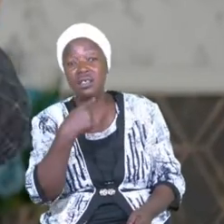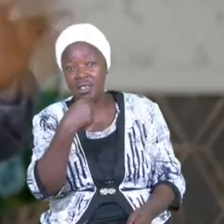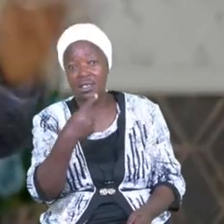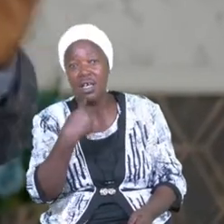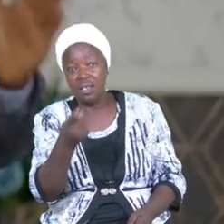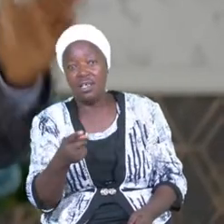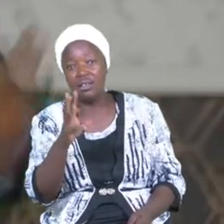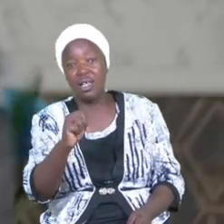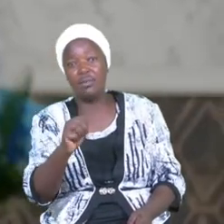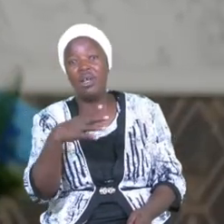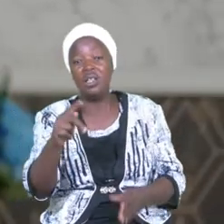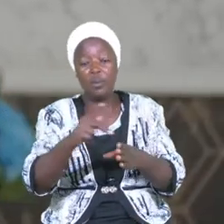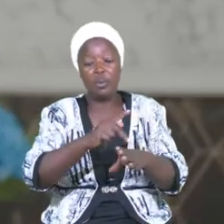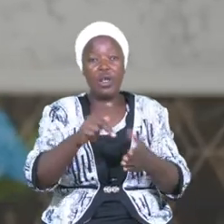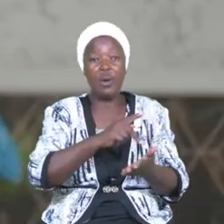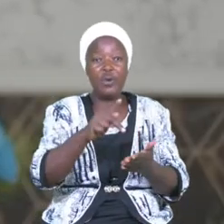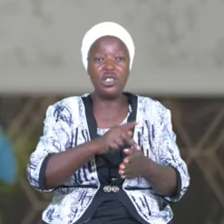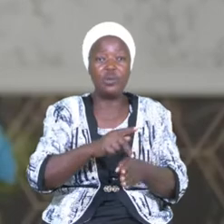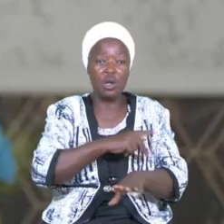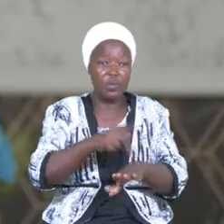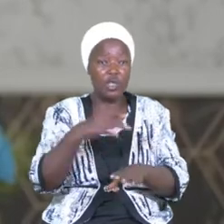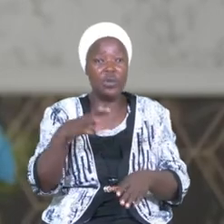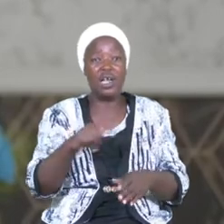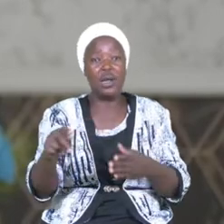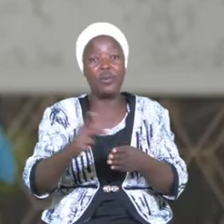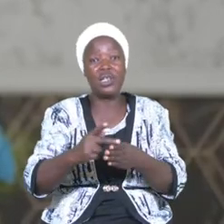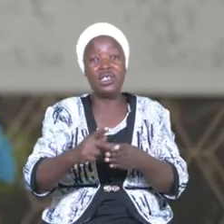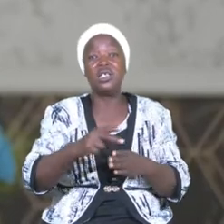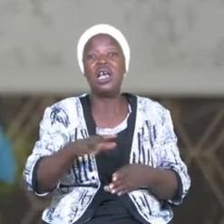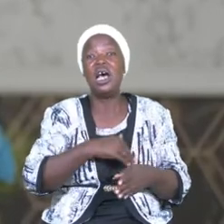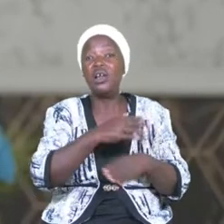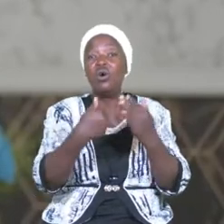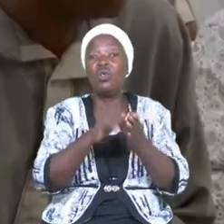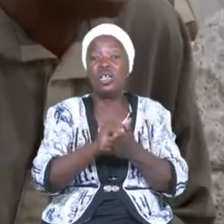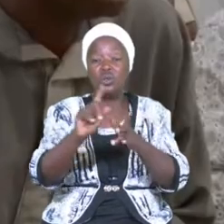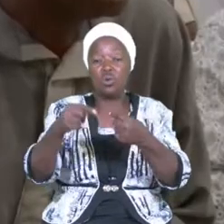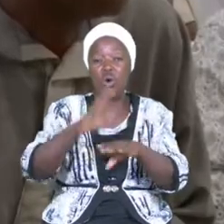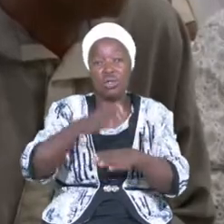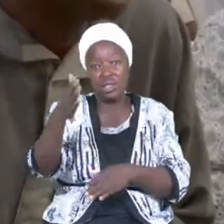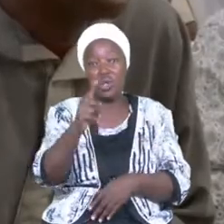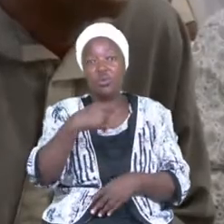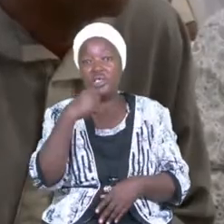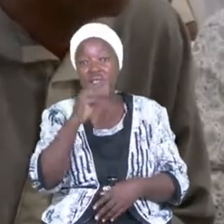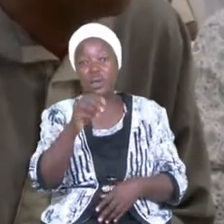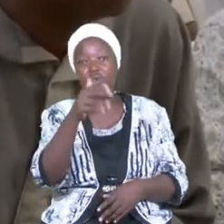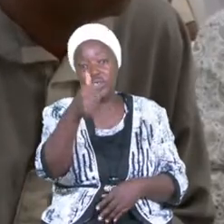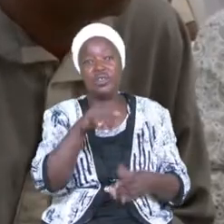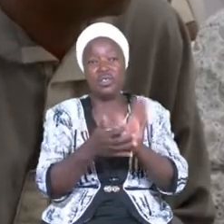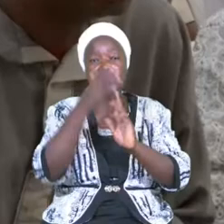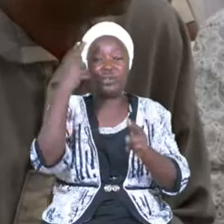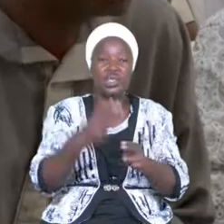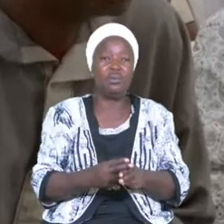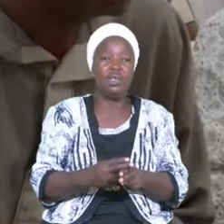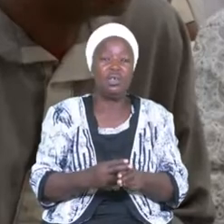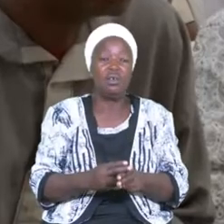practices and the things that go on there. You will dictate in Jesus' name. Gone are the